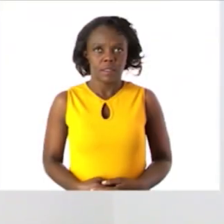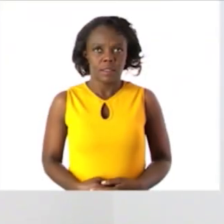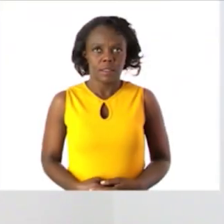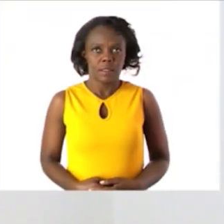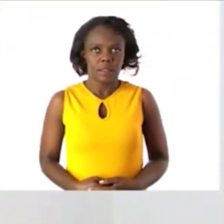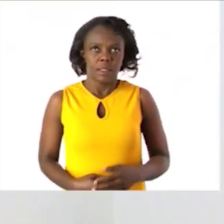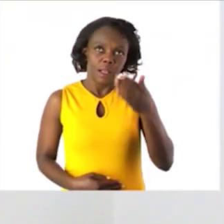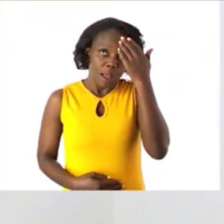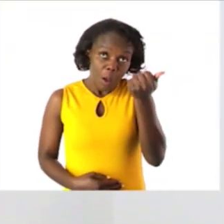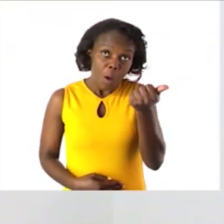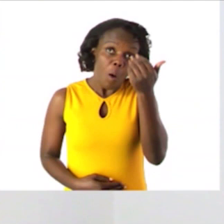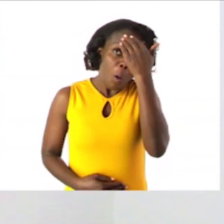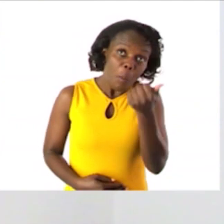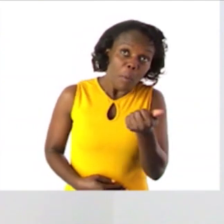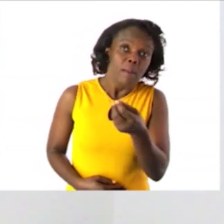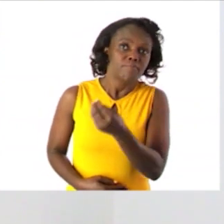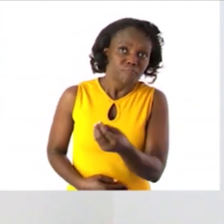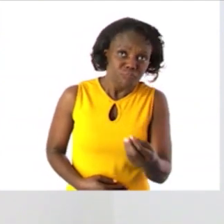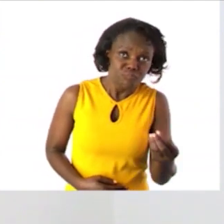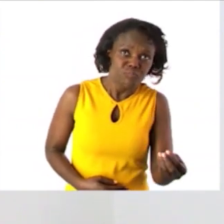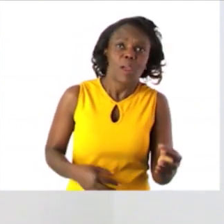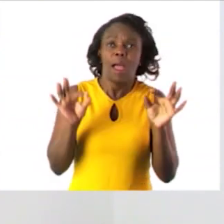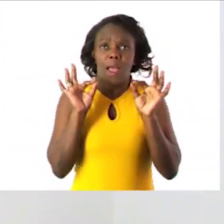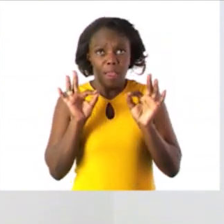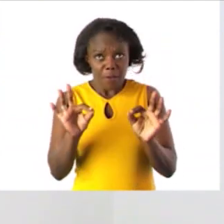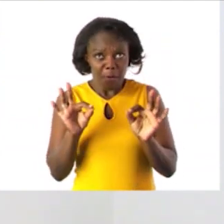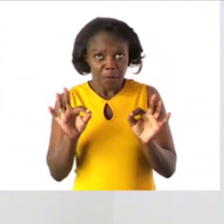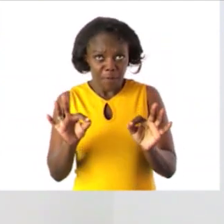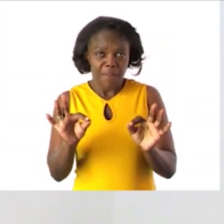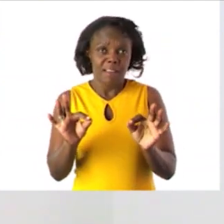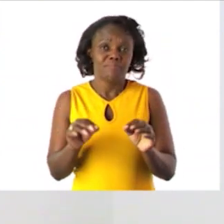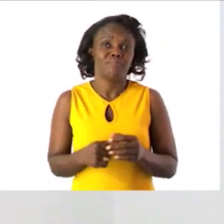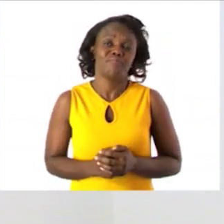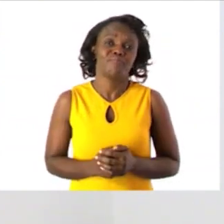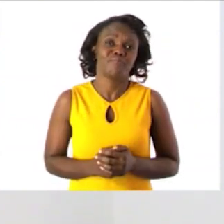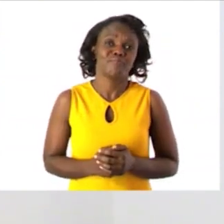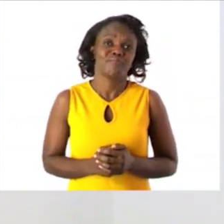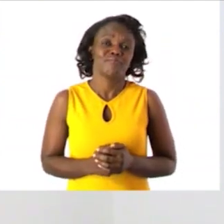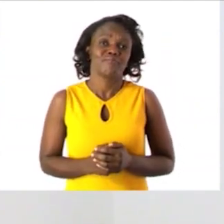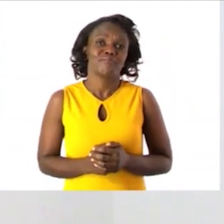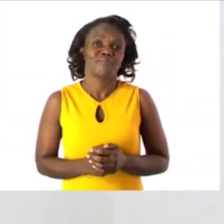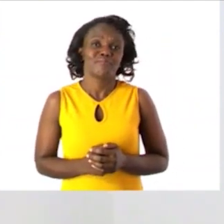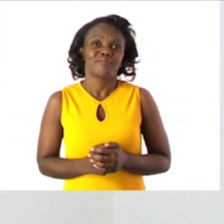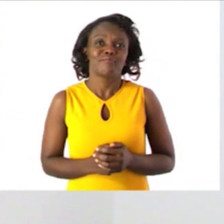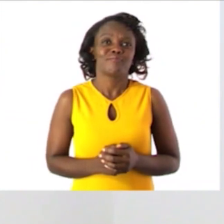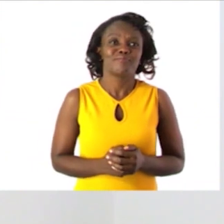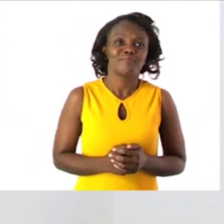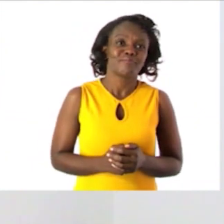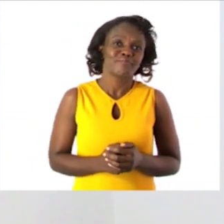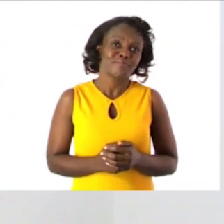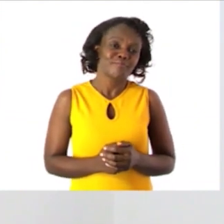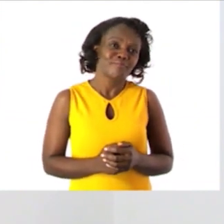Good morning, learners. How are you today? I hope you are fine because I am very